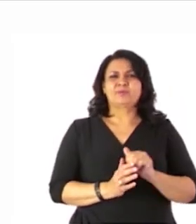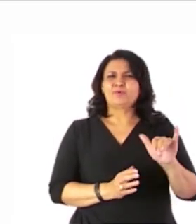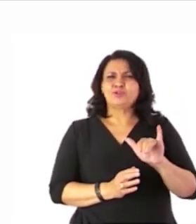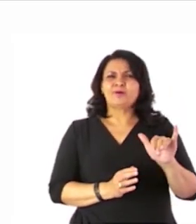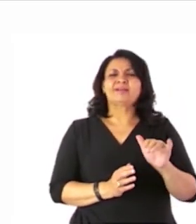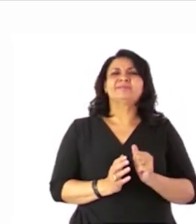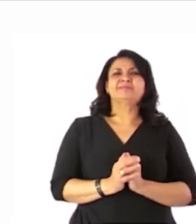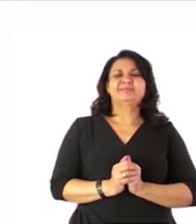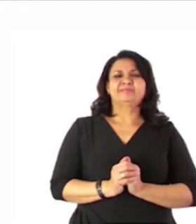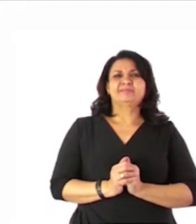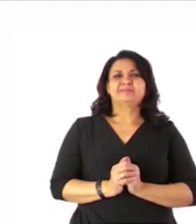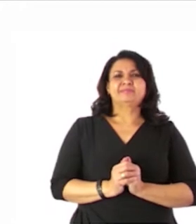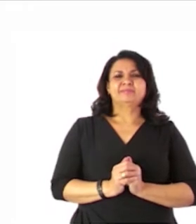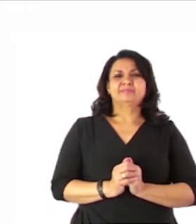done.